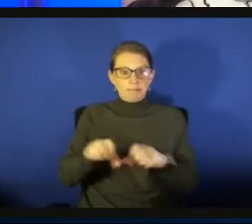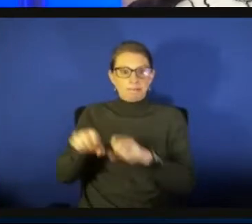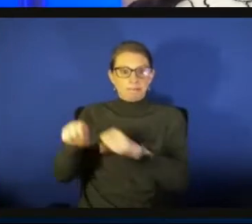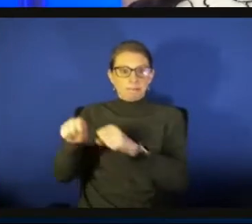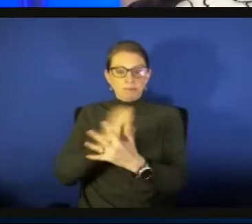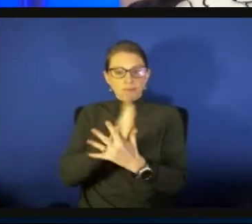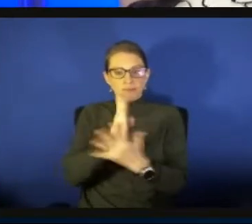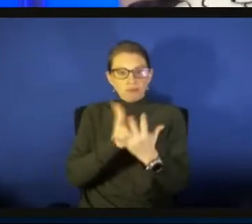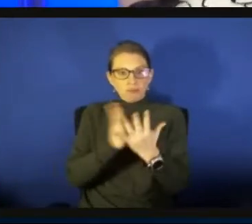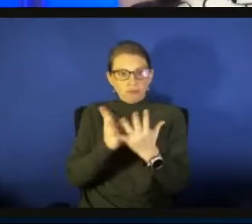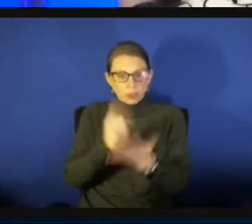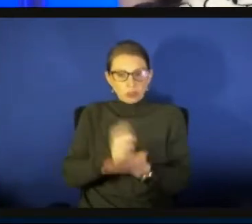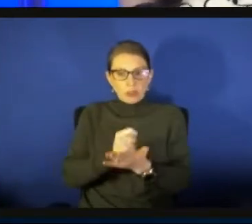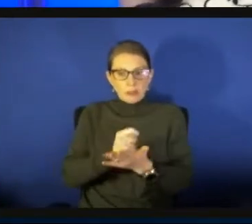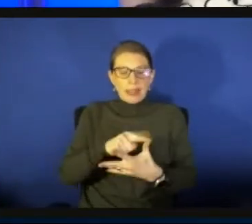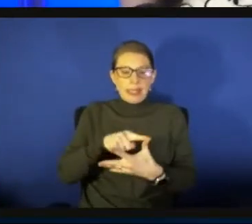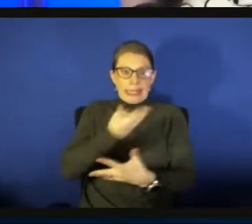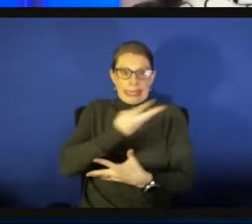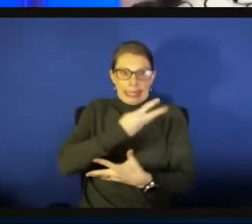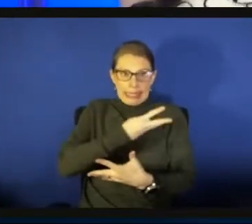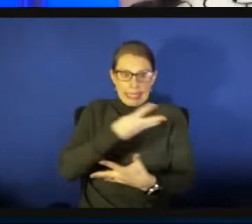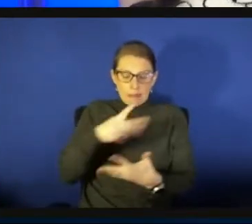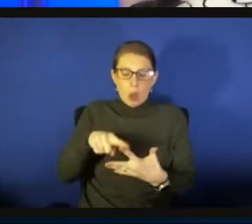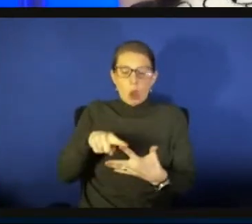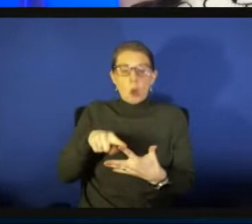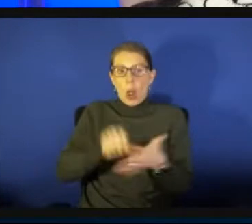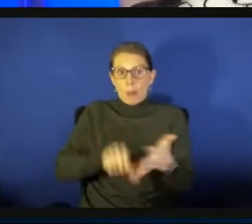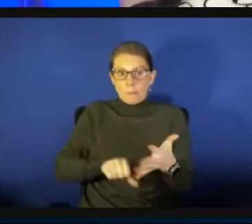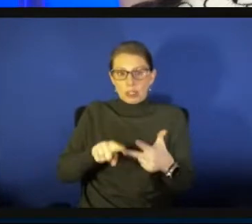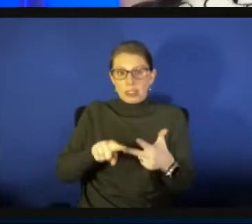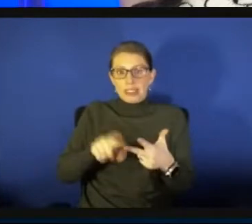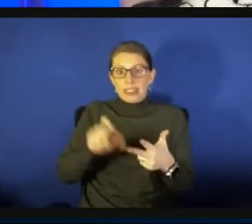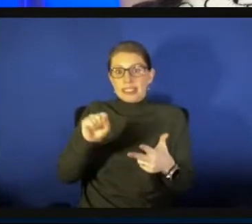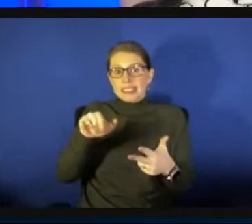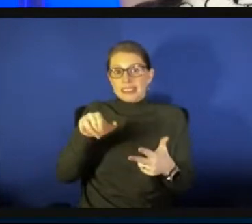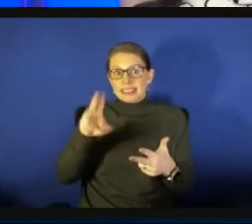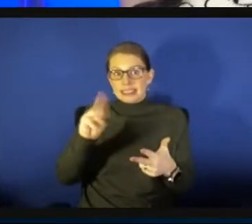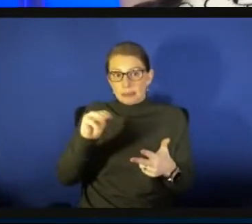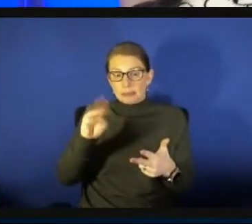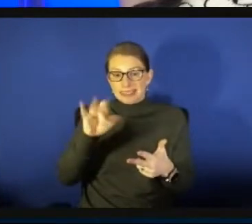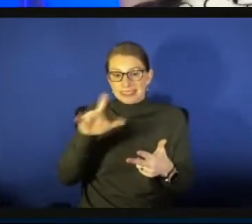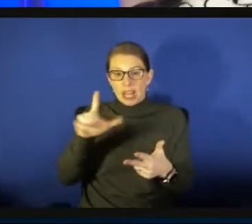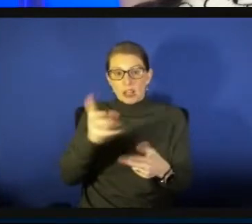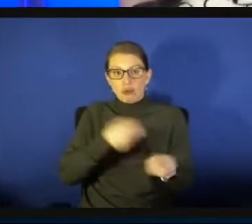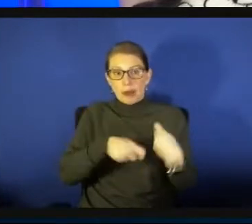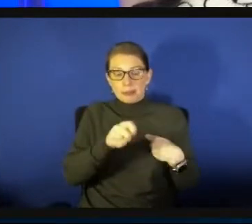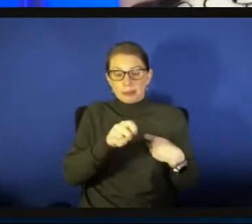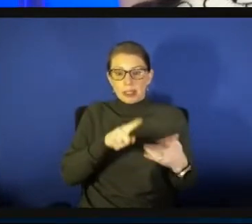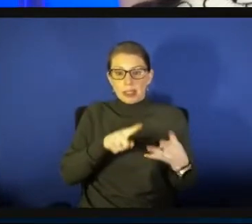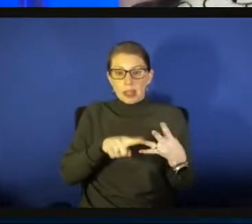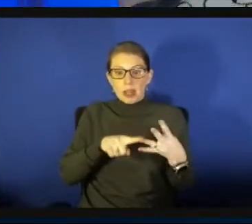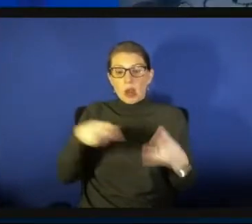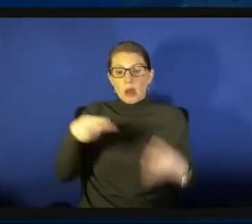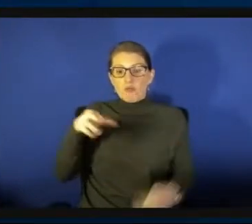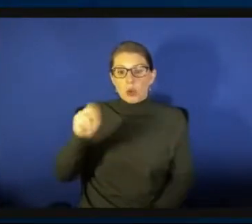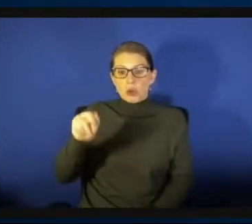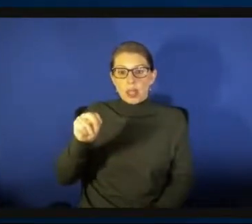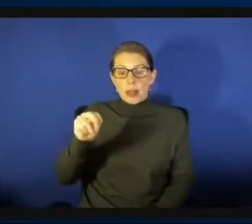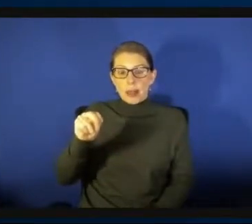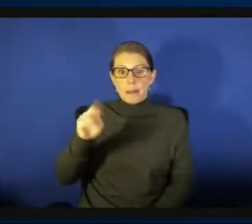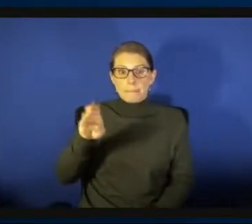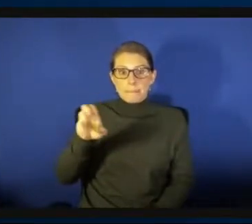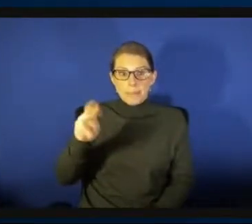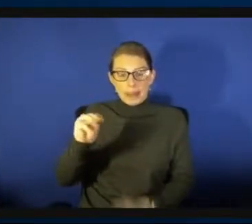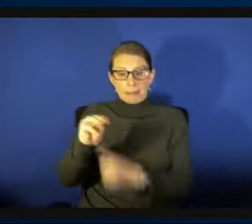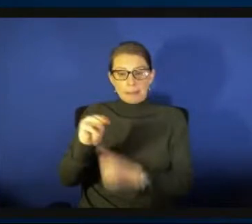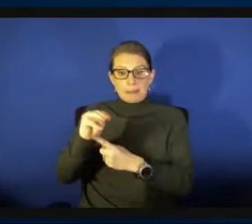through chemotherapy, had an operation, had a stem cell transplant, and proton beam radiation was his fourth